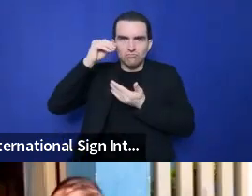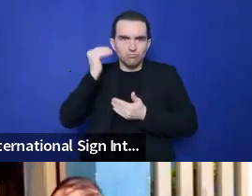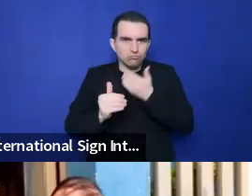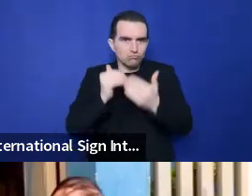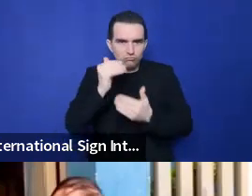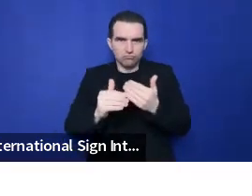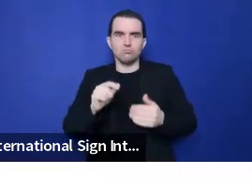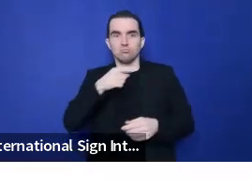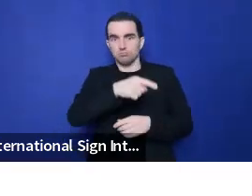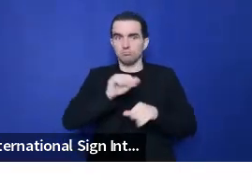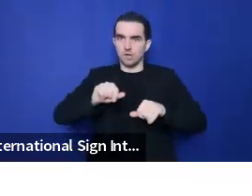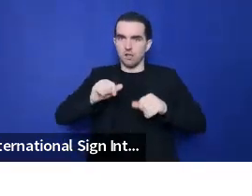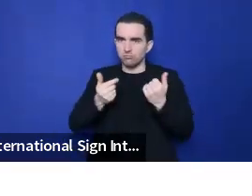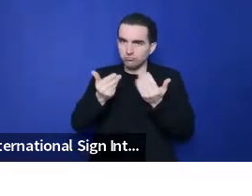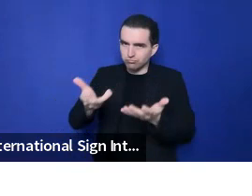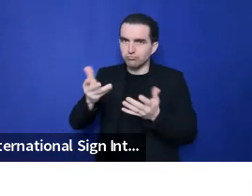left behind.